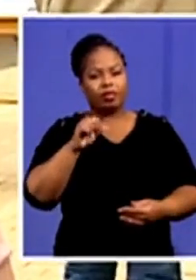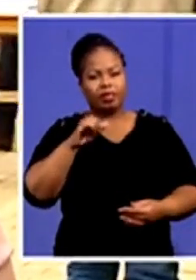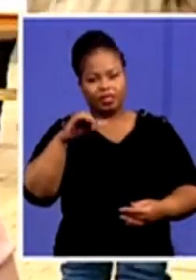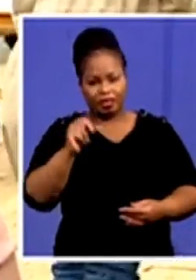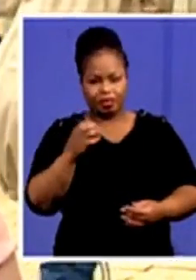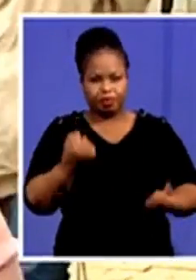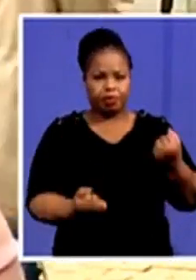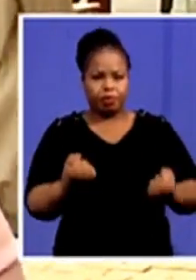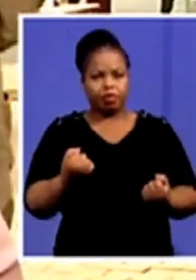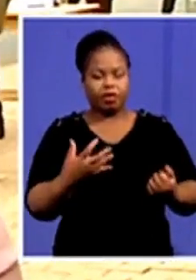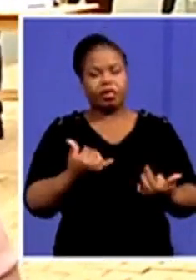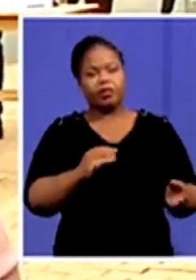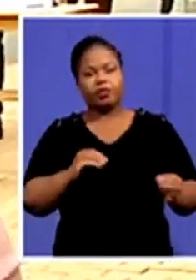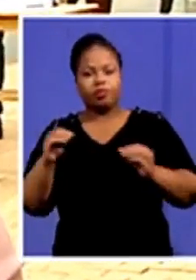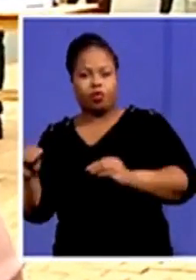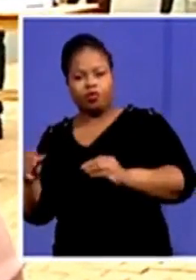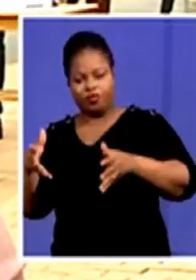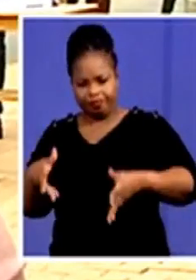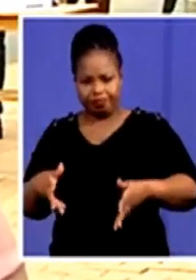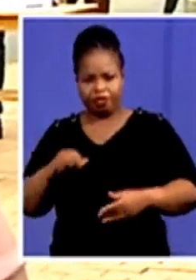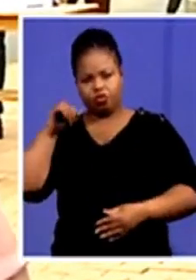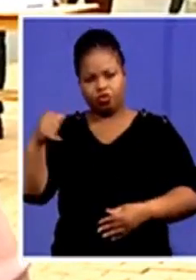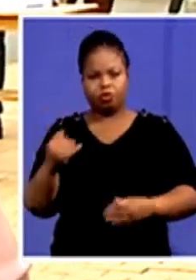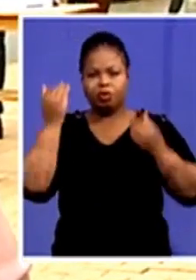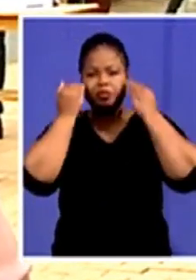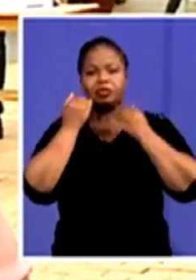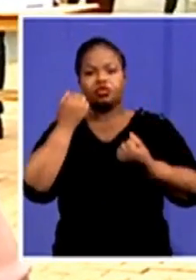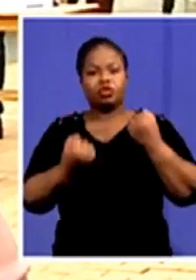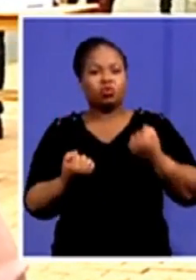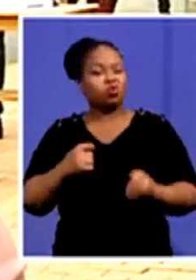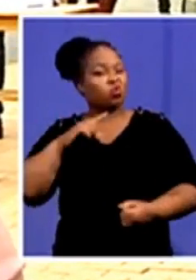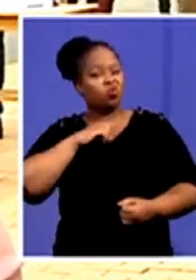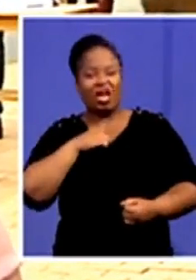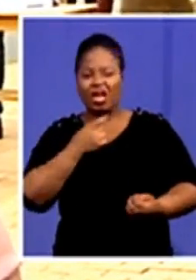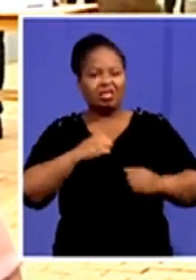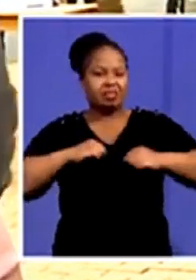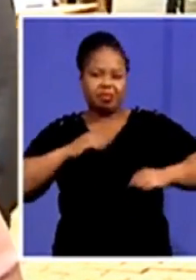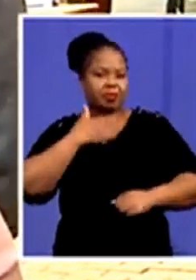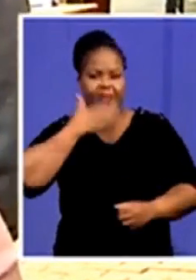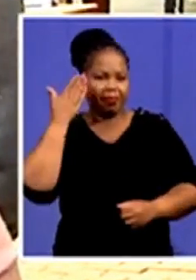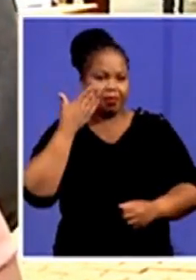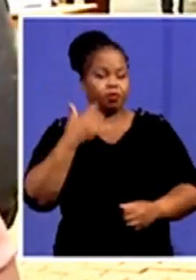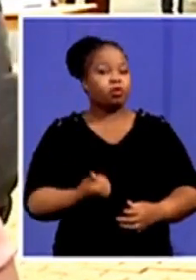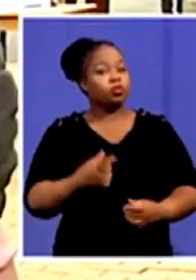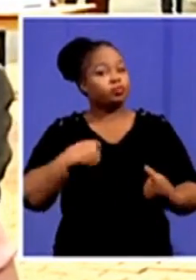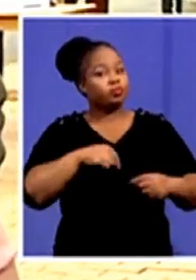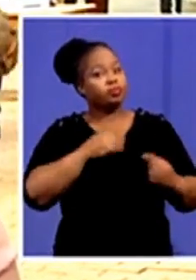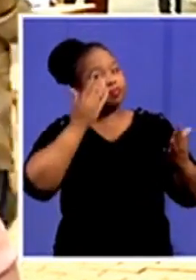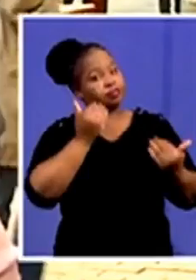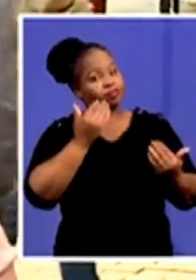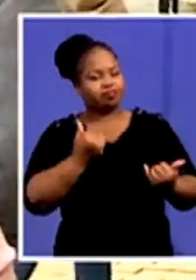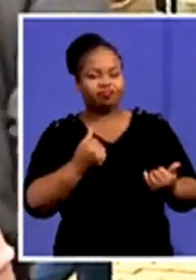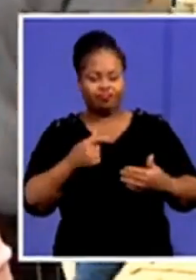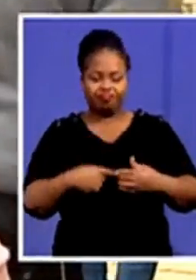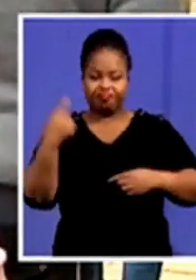Court simply because the Boyson's Court didn't have capacity. So we are expecting that throughout the course of the day, lawyers for